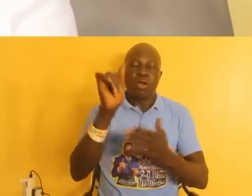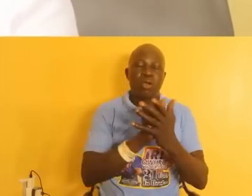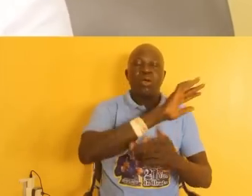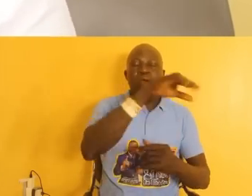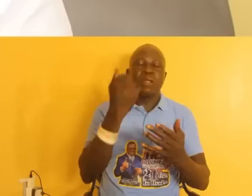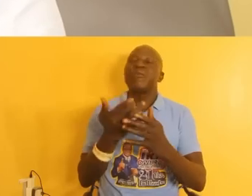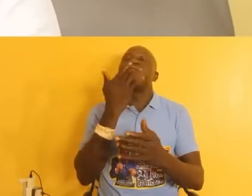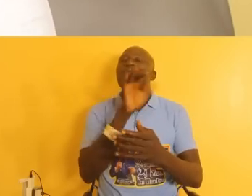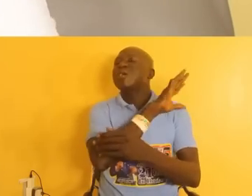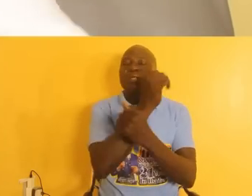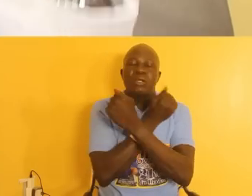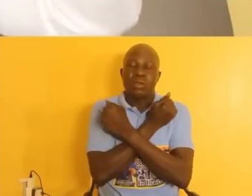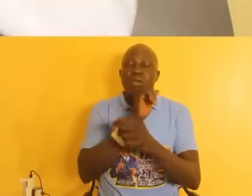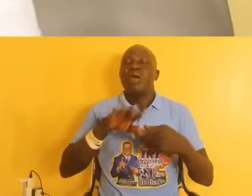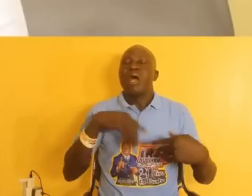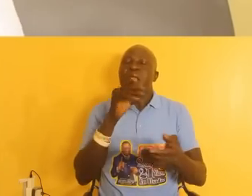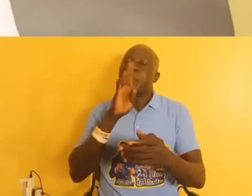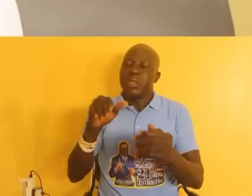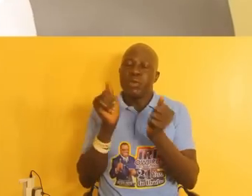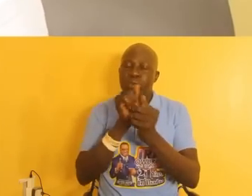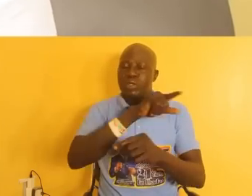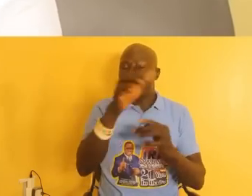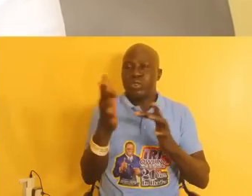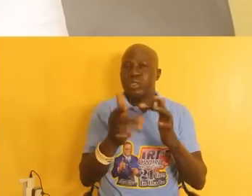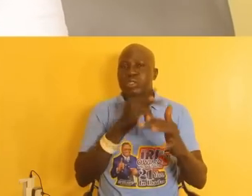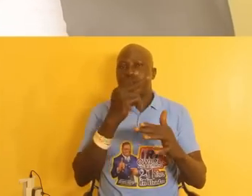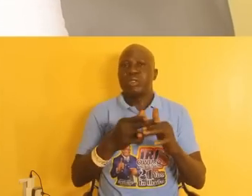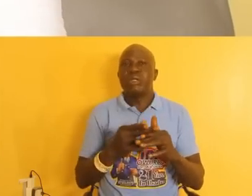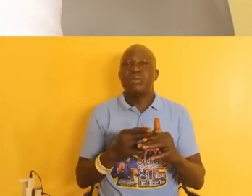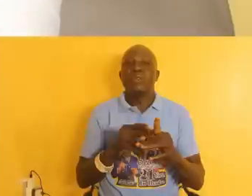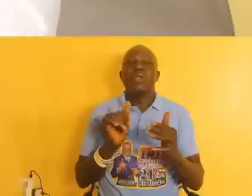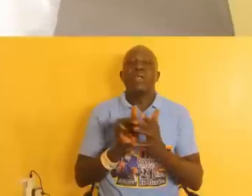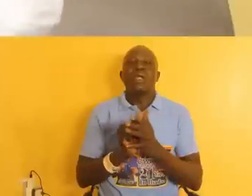of favor and his love.